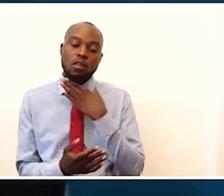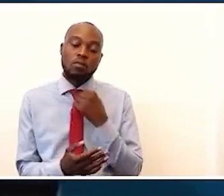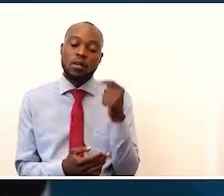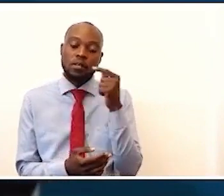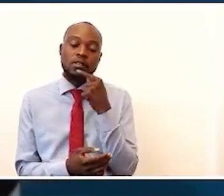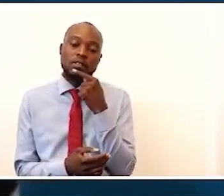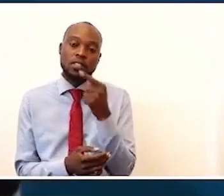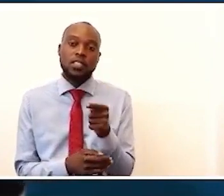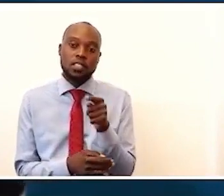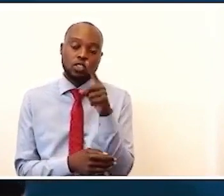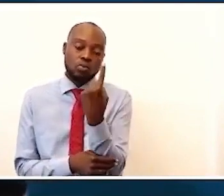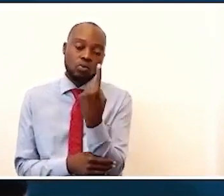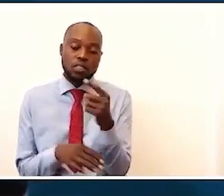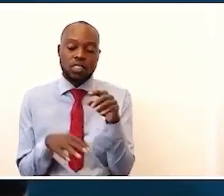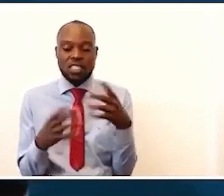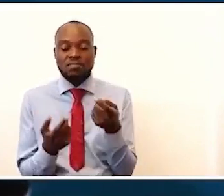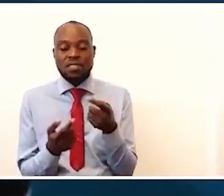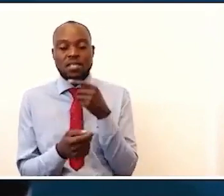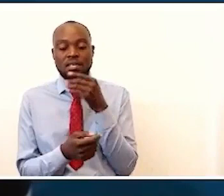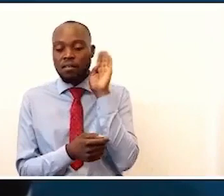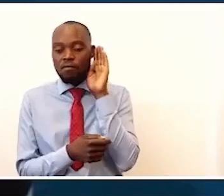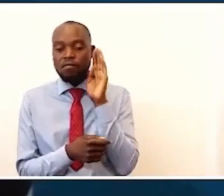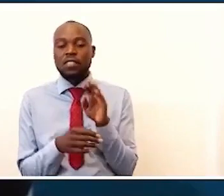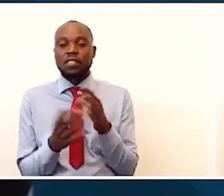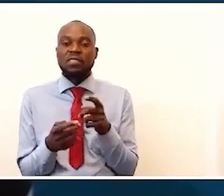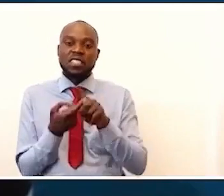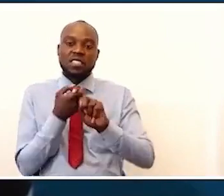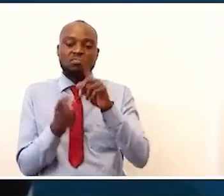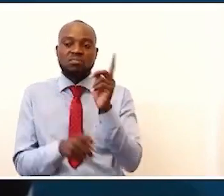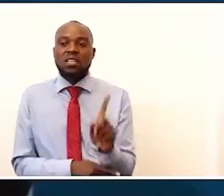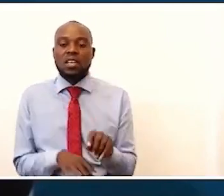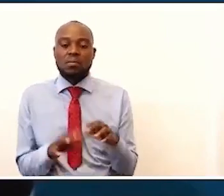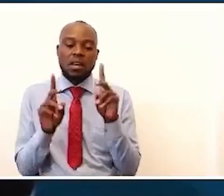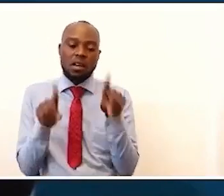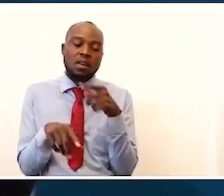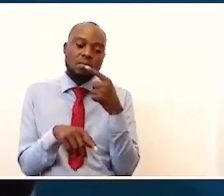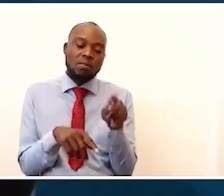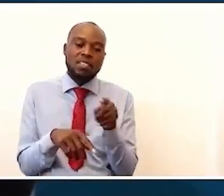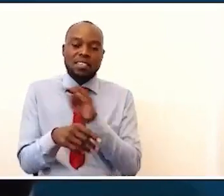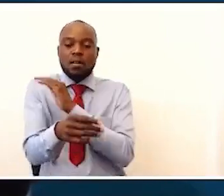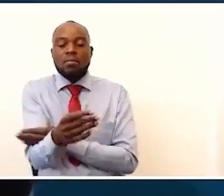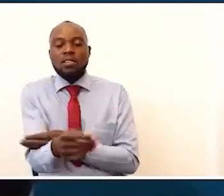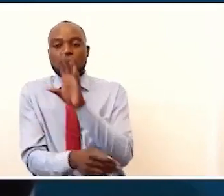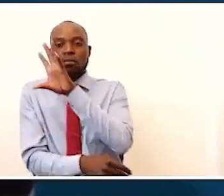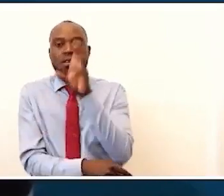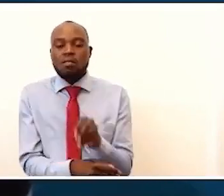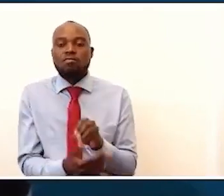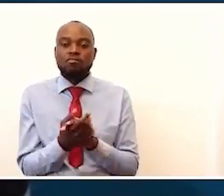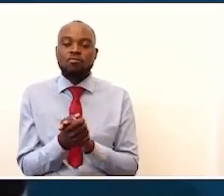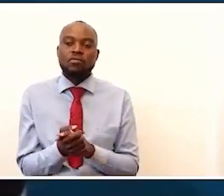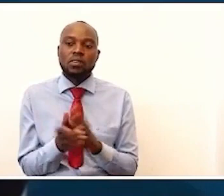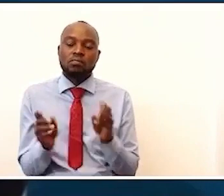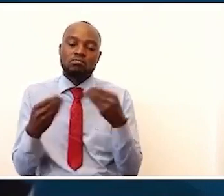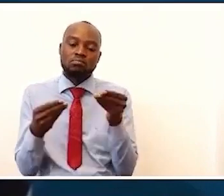that I always disagree with when I hear people talk about capacity in Africa with regards to the lack of